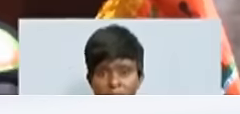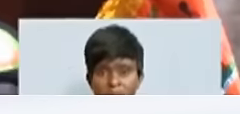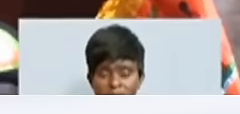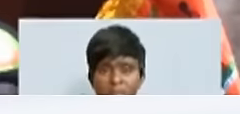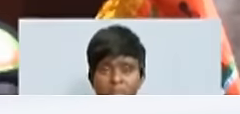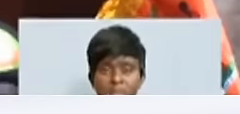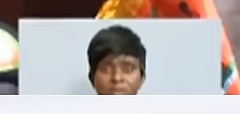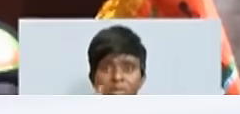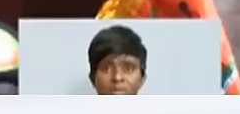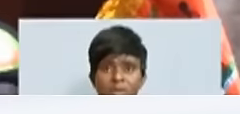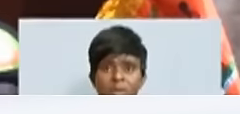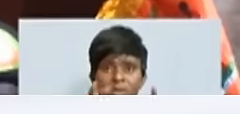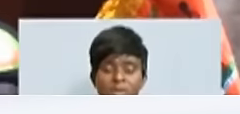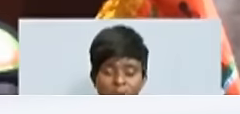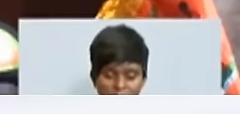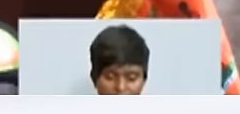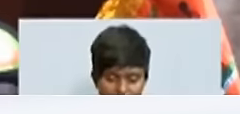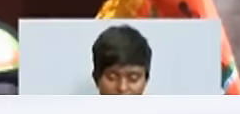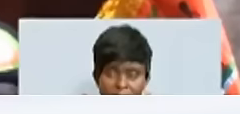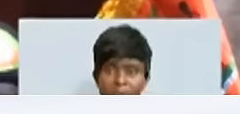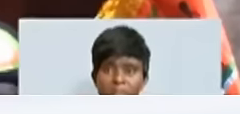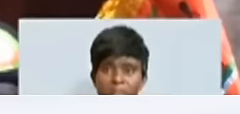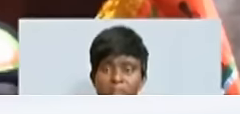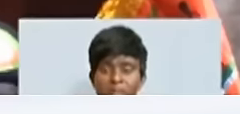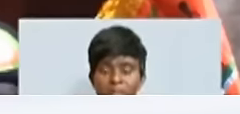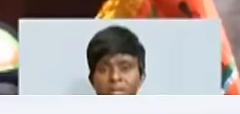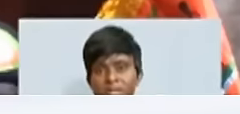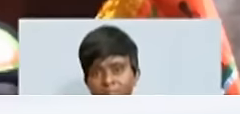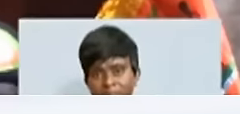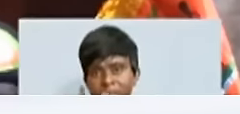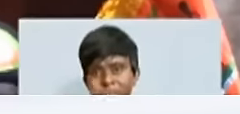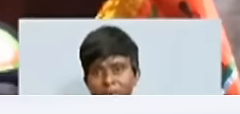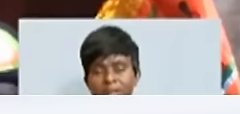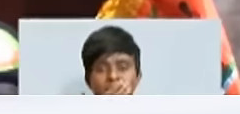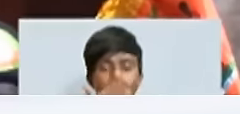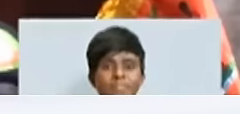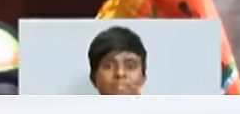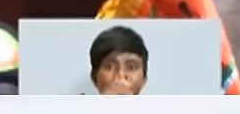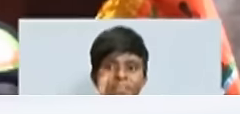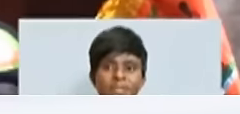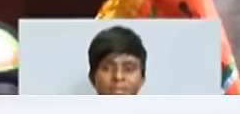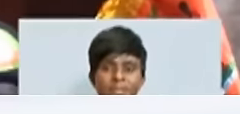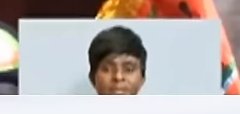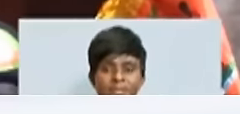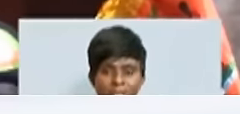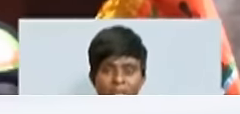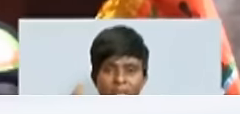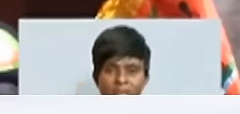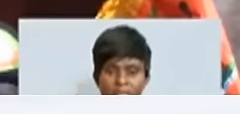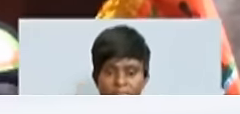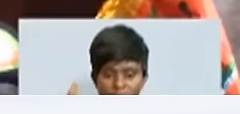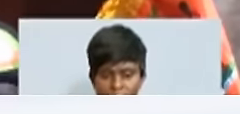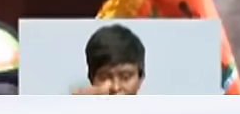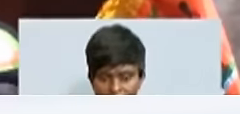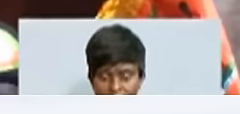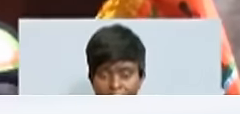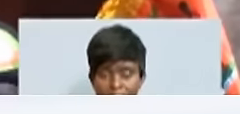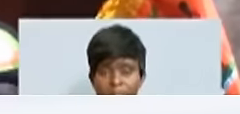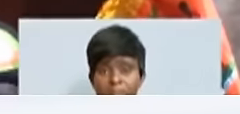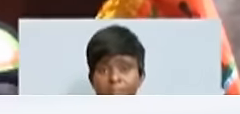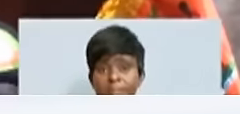continue losing valued lives with this kind of reckless living. It is the duty of every one of